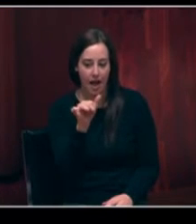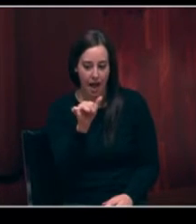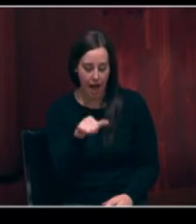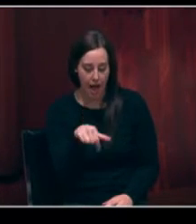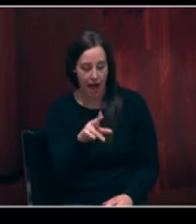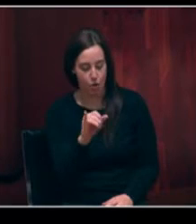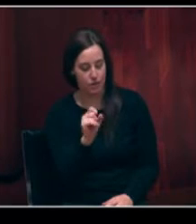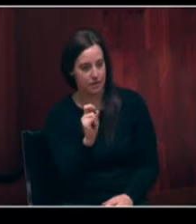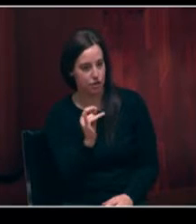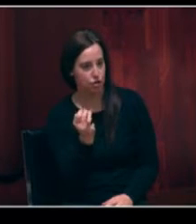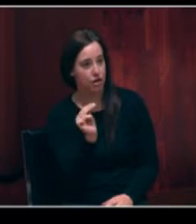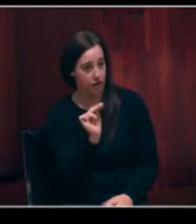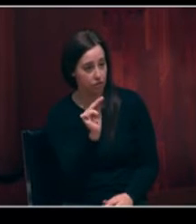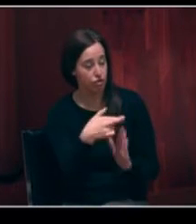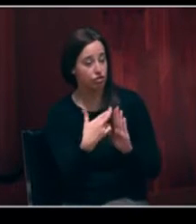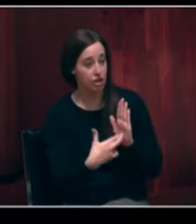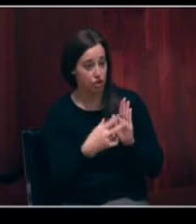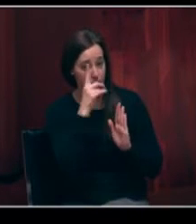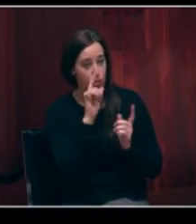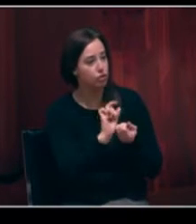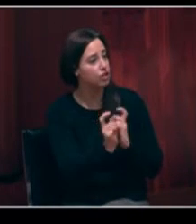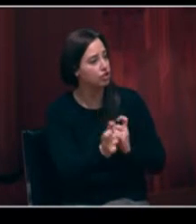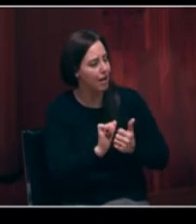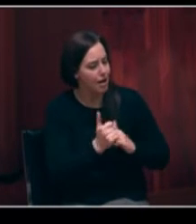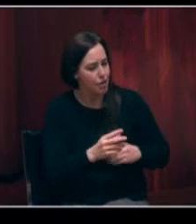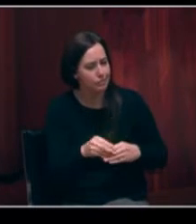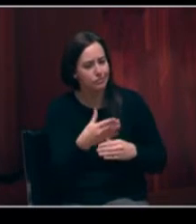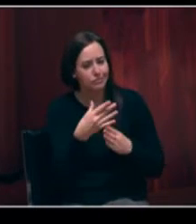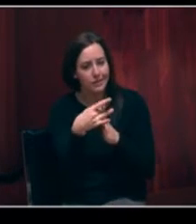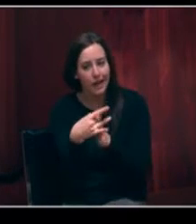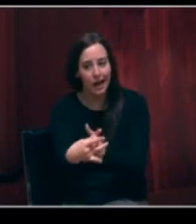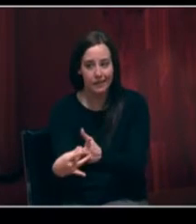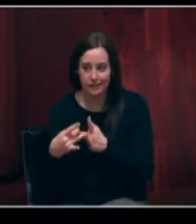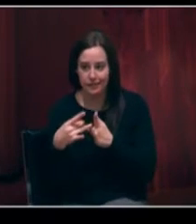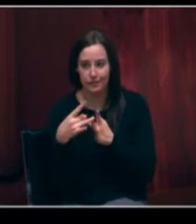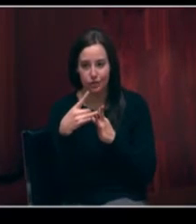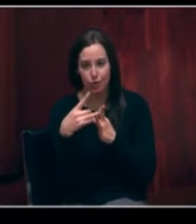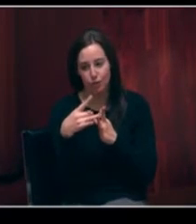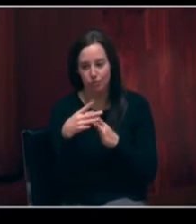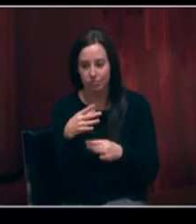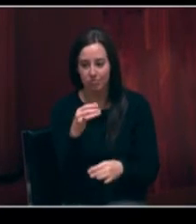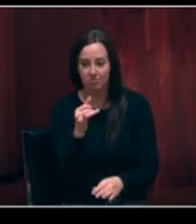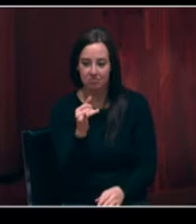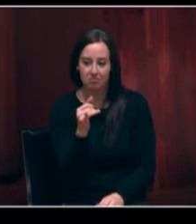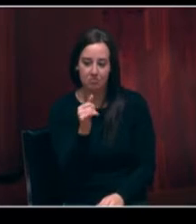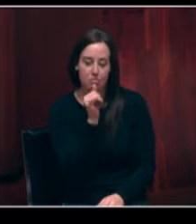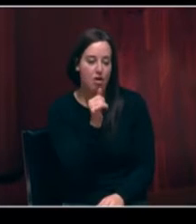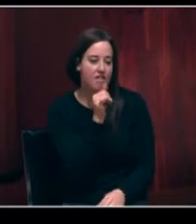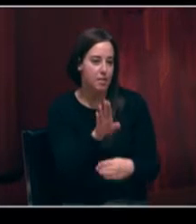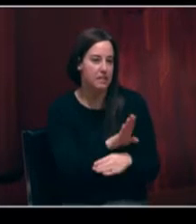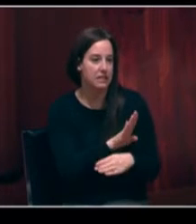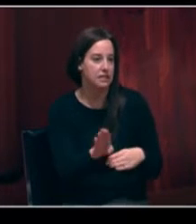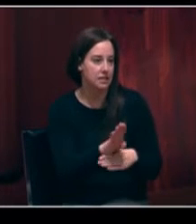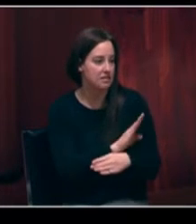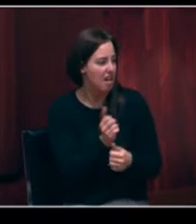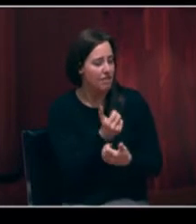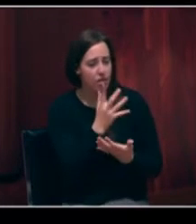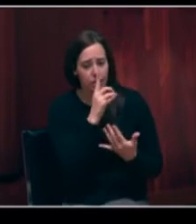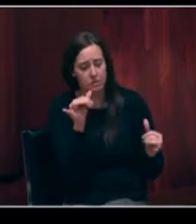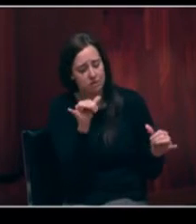to reform the way in which we give guidance to industry. So hopefully everything will be standardized, everything